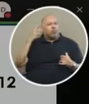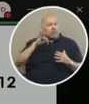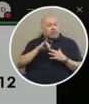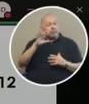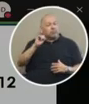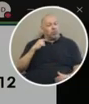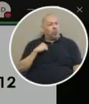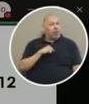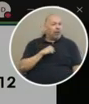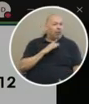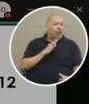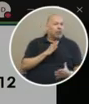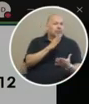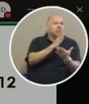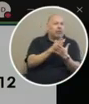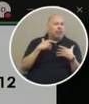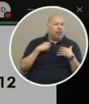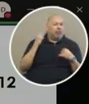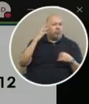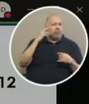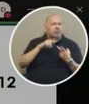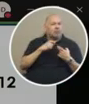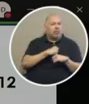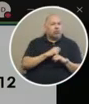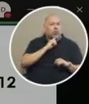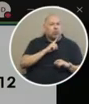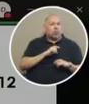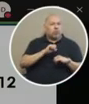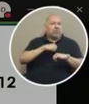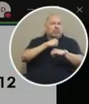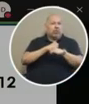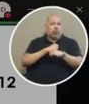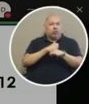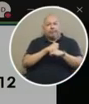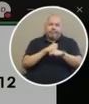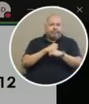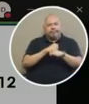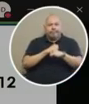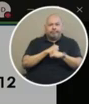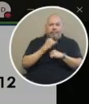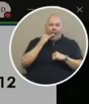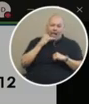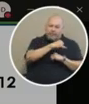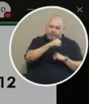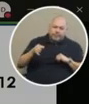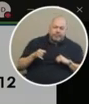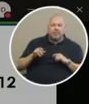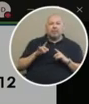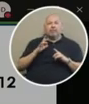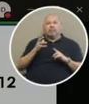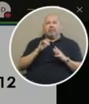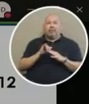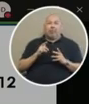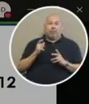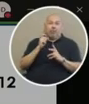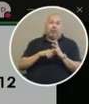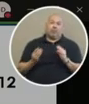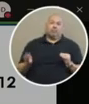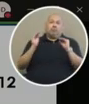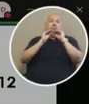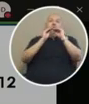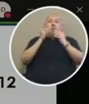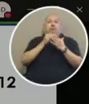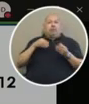so if we were to stop it for health reasons, you'd have to make sure you secure the site. And some of that in securing the site might cost